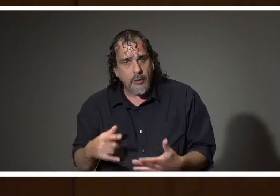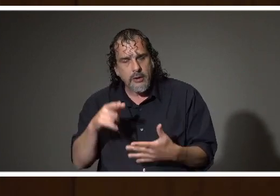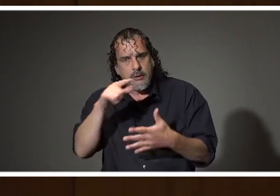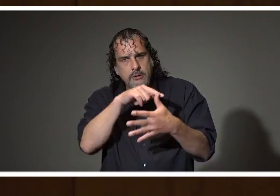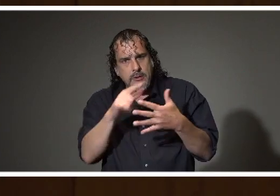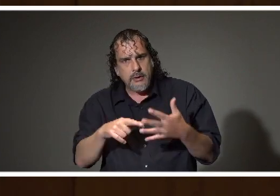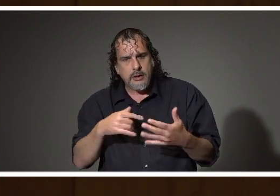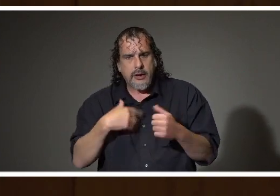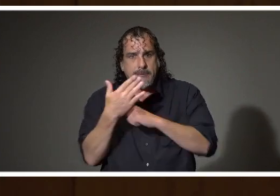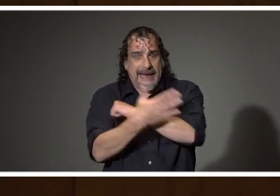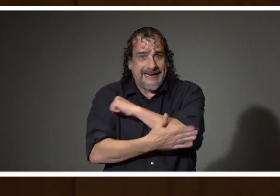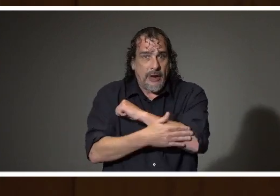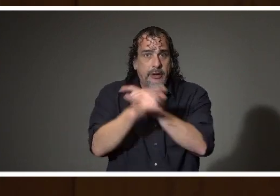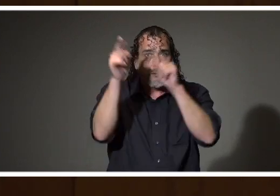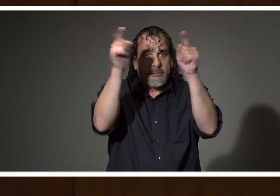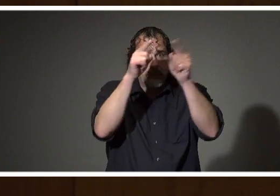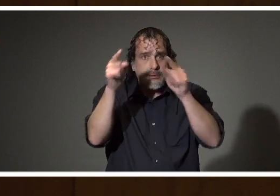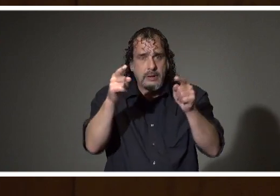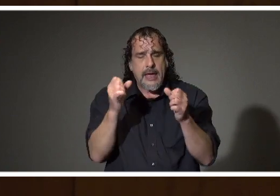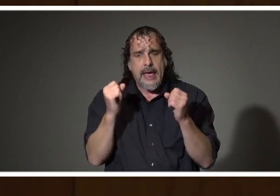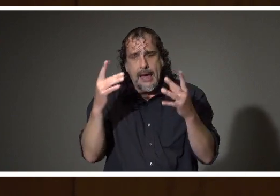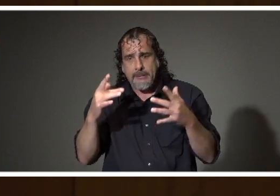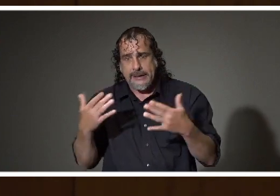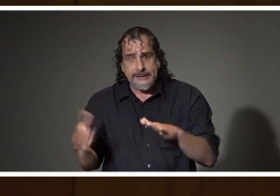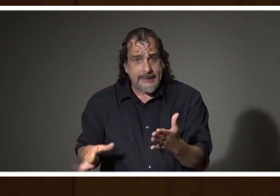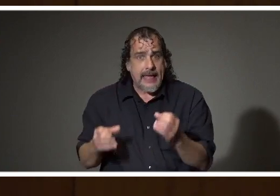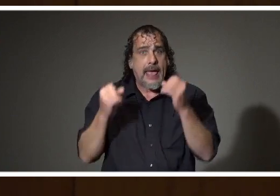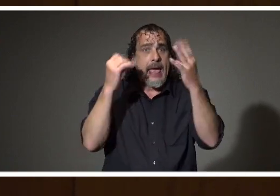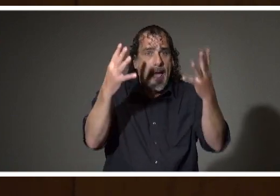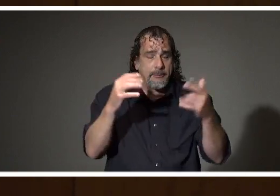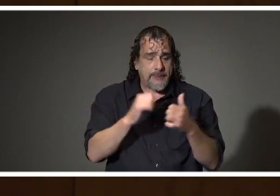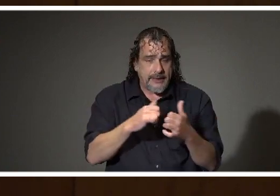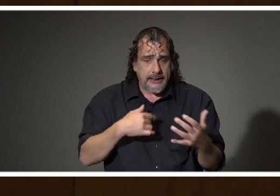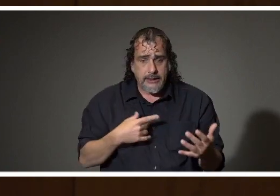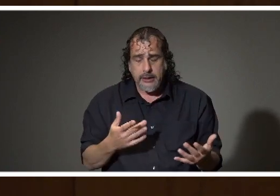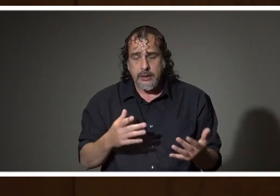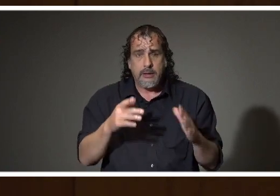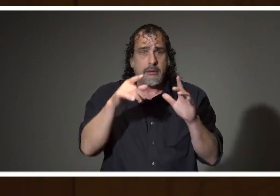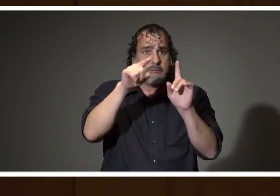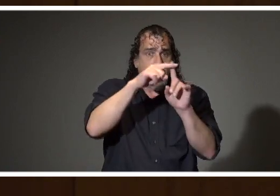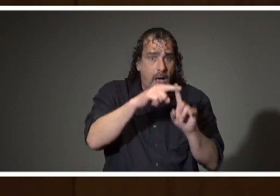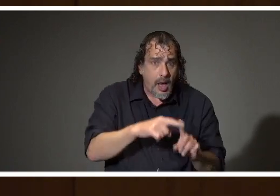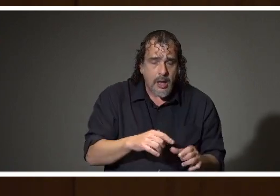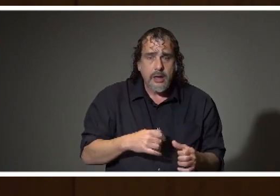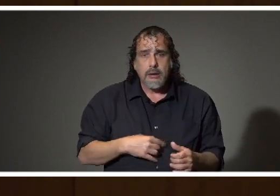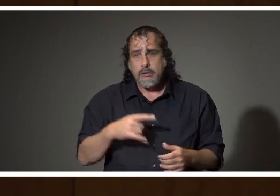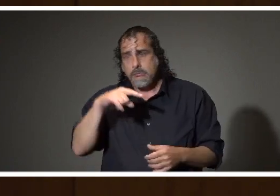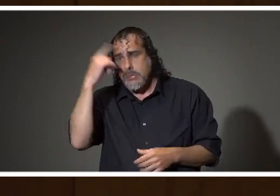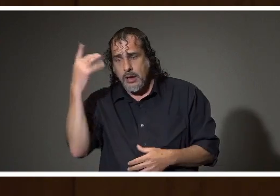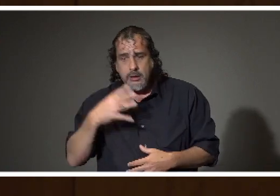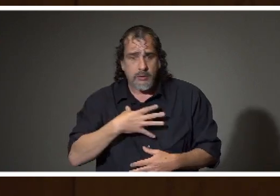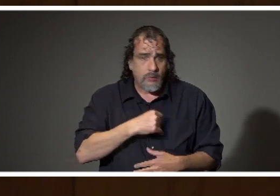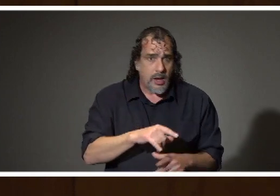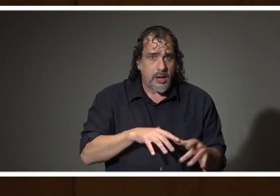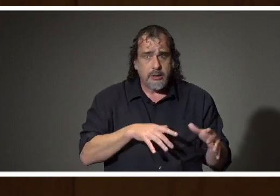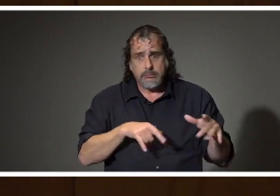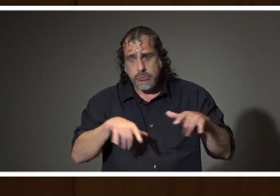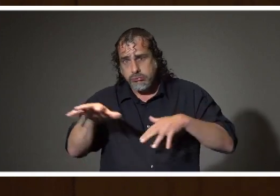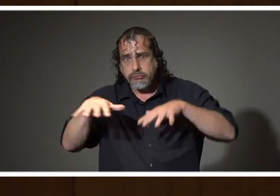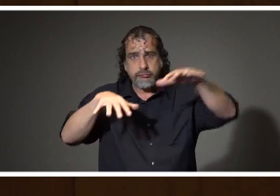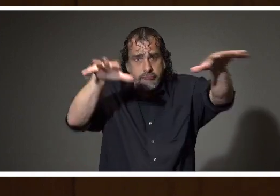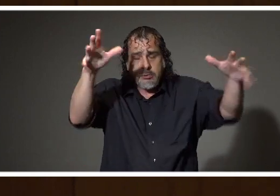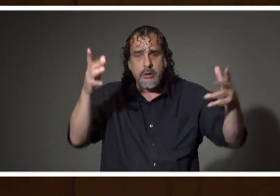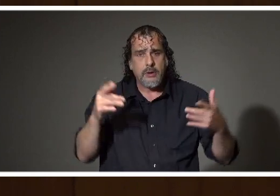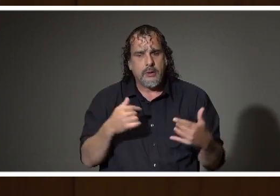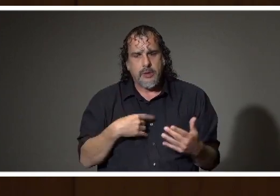by county, number of deaths, number of cases, by race, so that's information that you now have available to you. And then just lastly, please